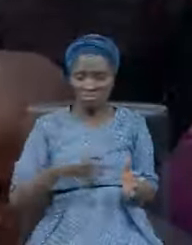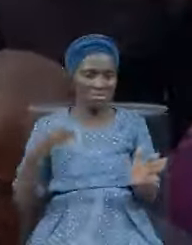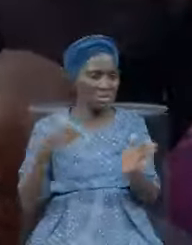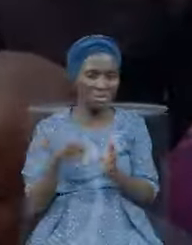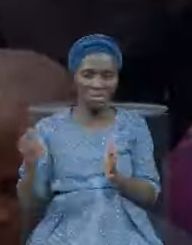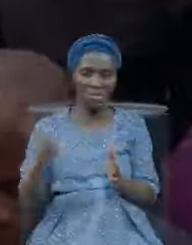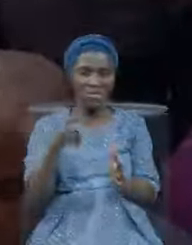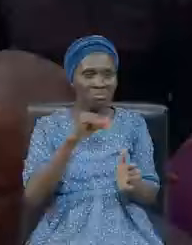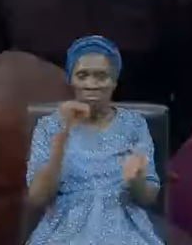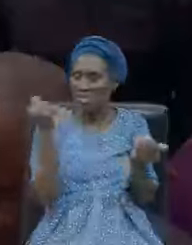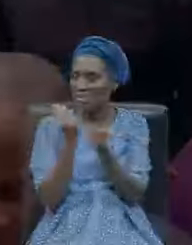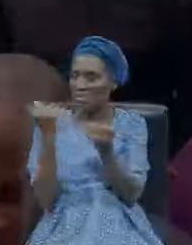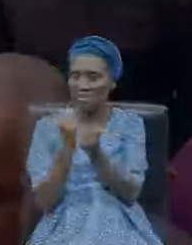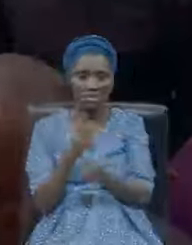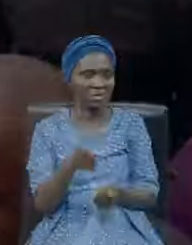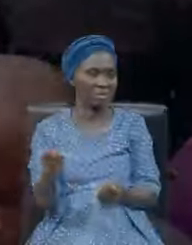no fighting,